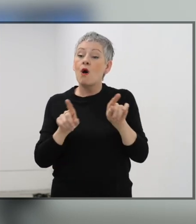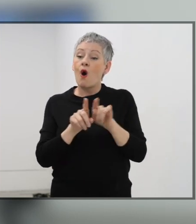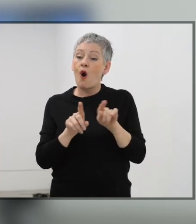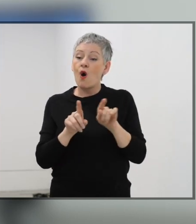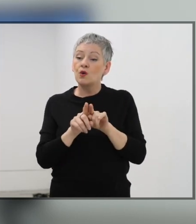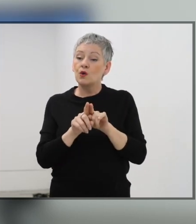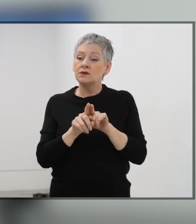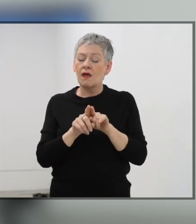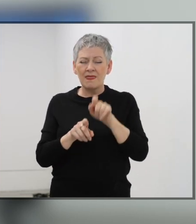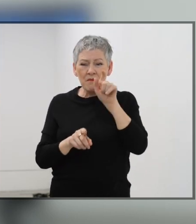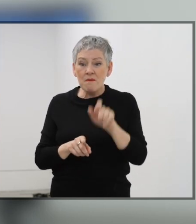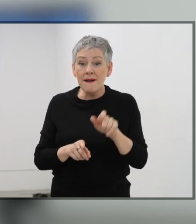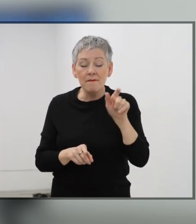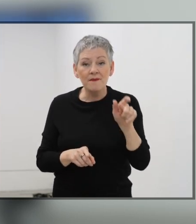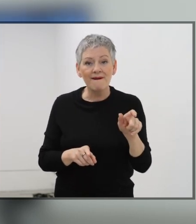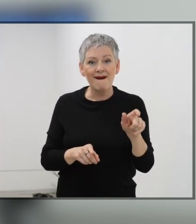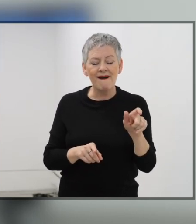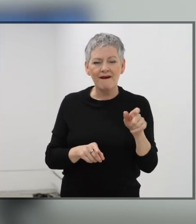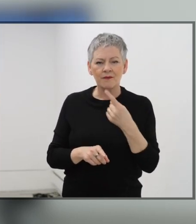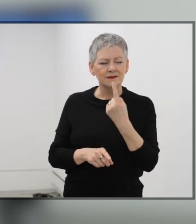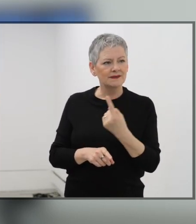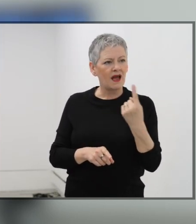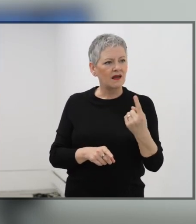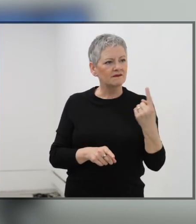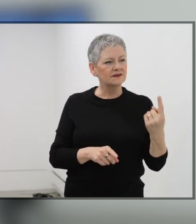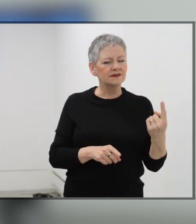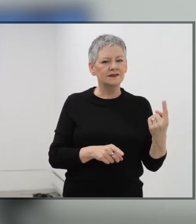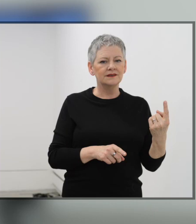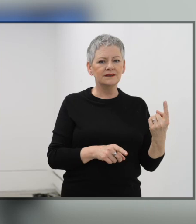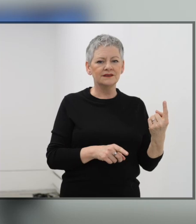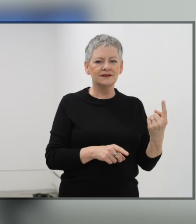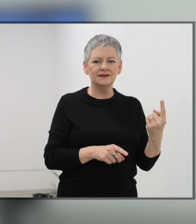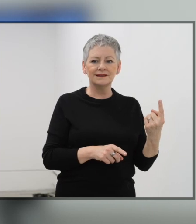the people, and by people I just mean the